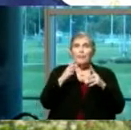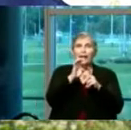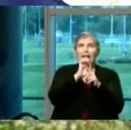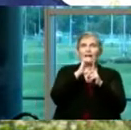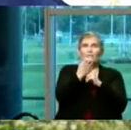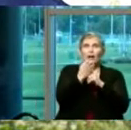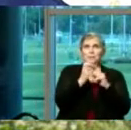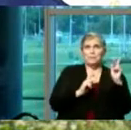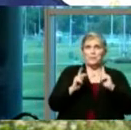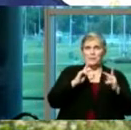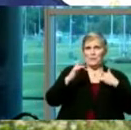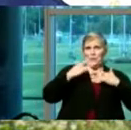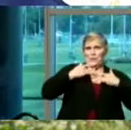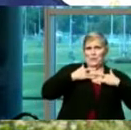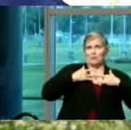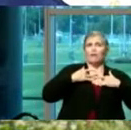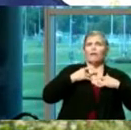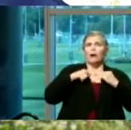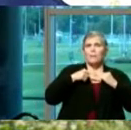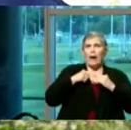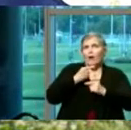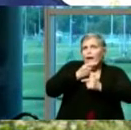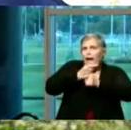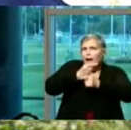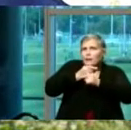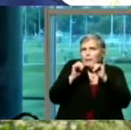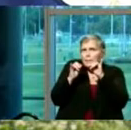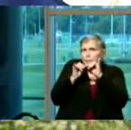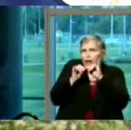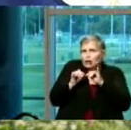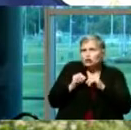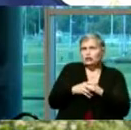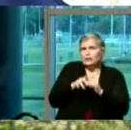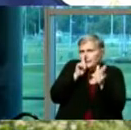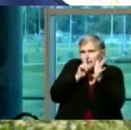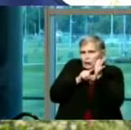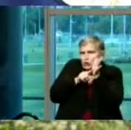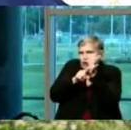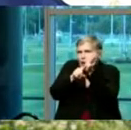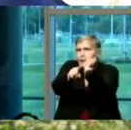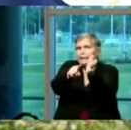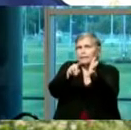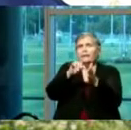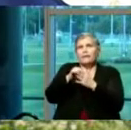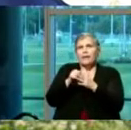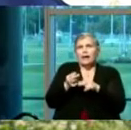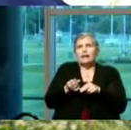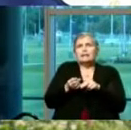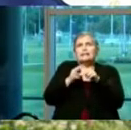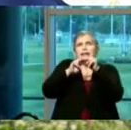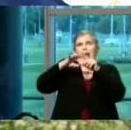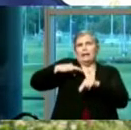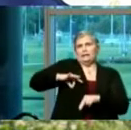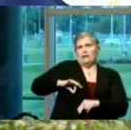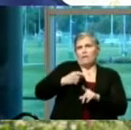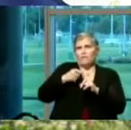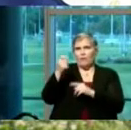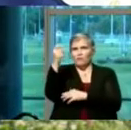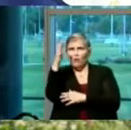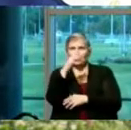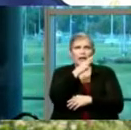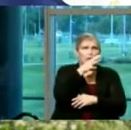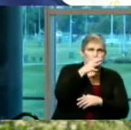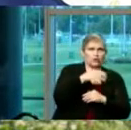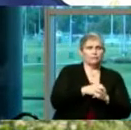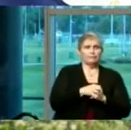environmental community about the ability to accurately measure and track the climate gains from agriculture and forestry. Our